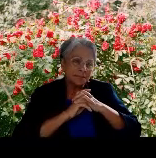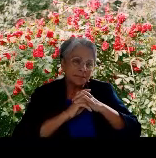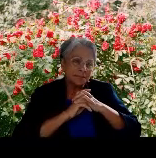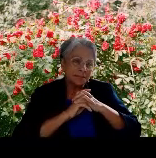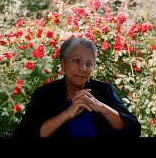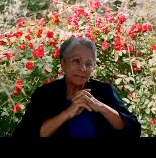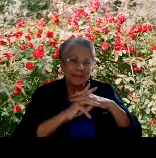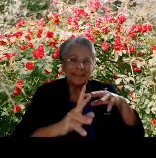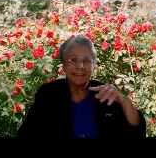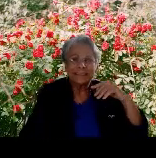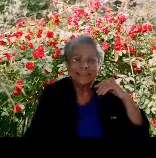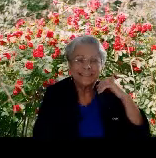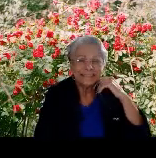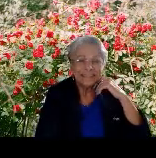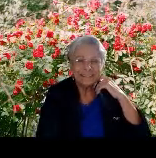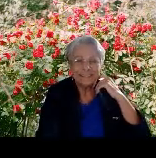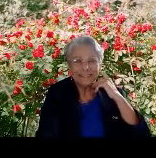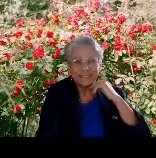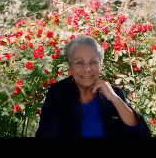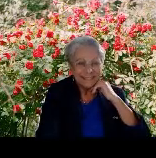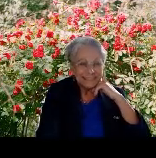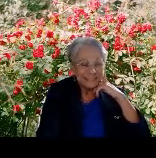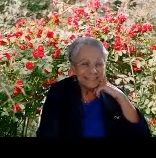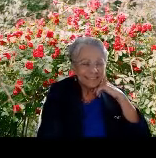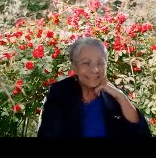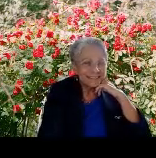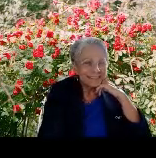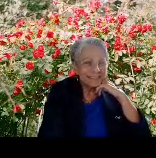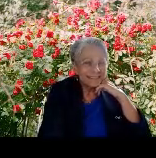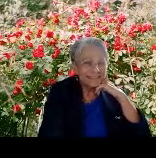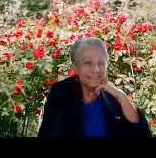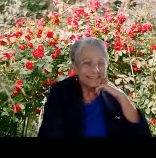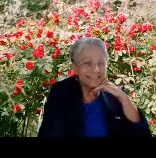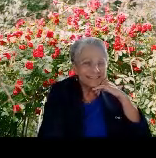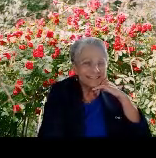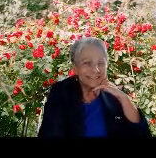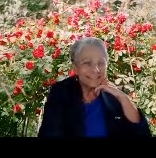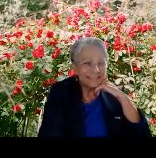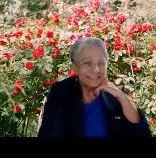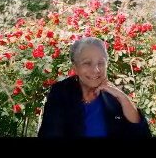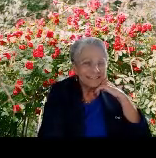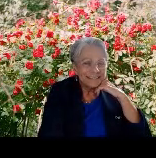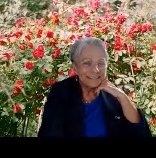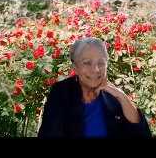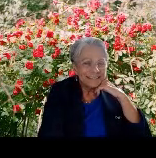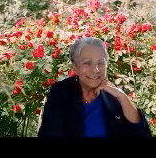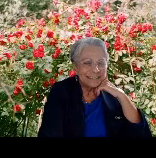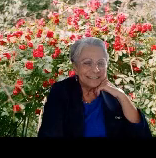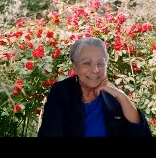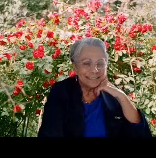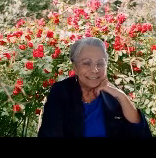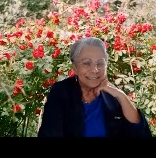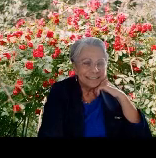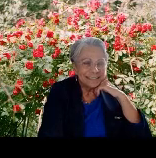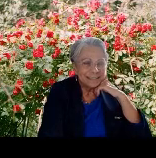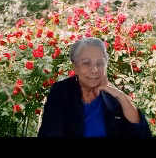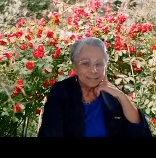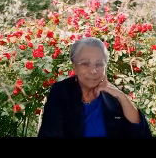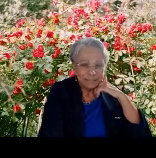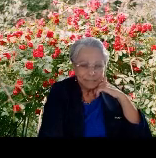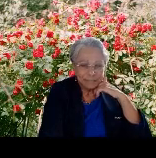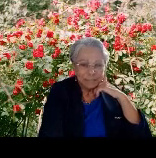And so that's what we're doing with utilities. I will say thank you. I know there's a few questions in the